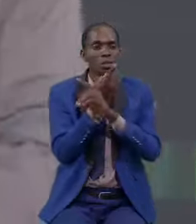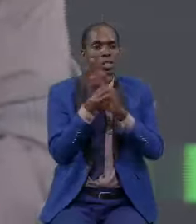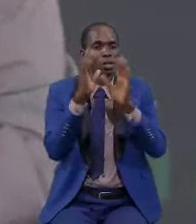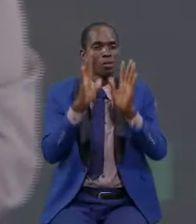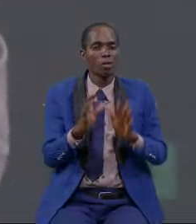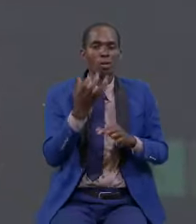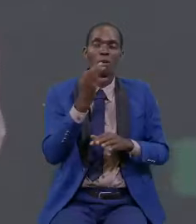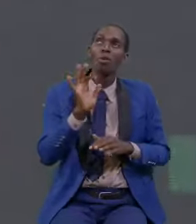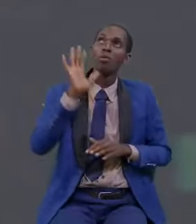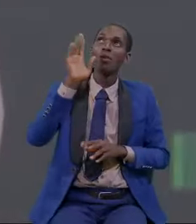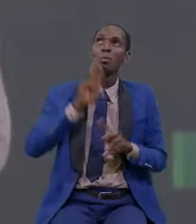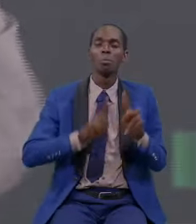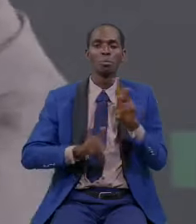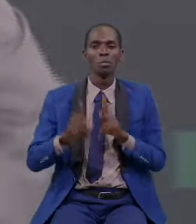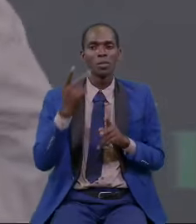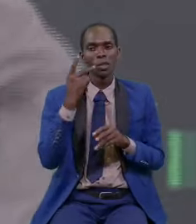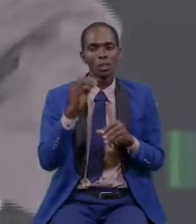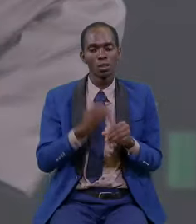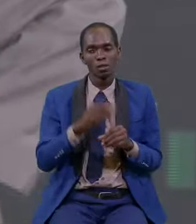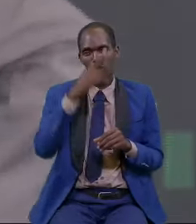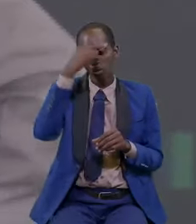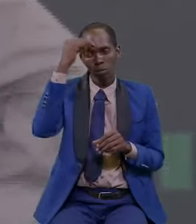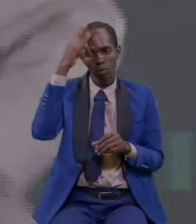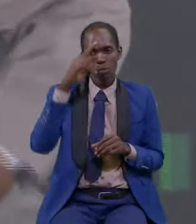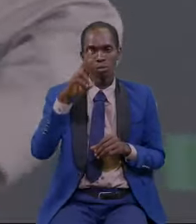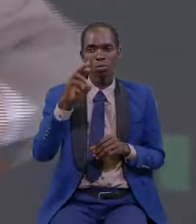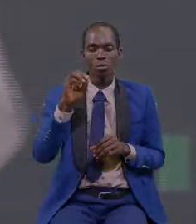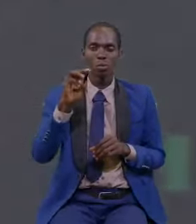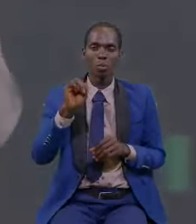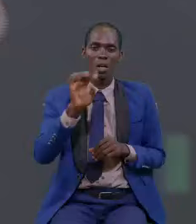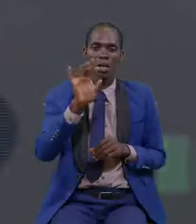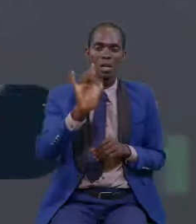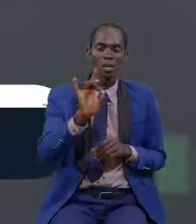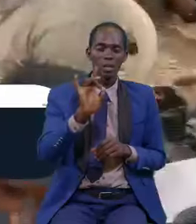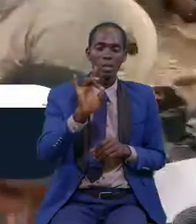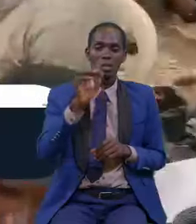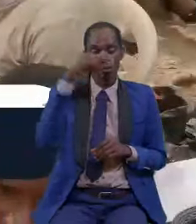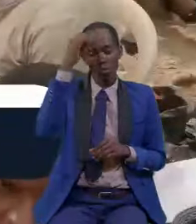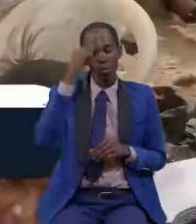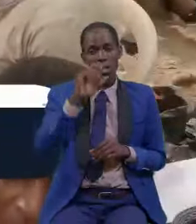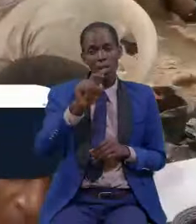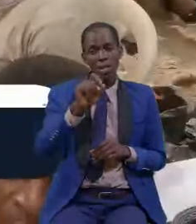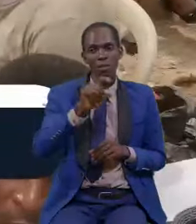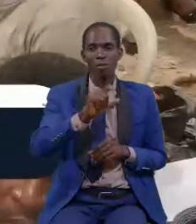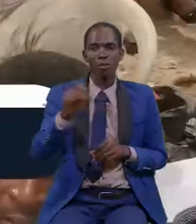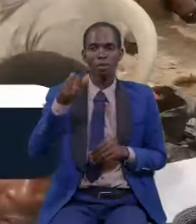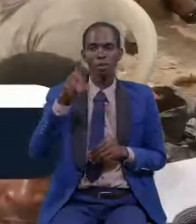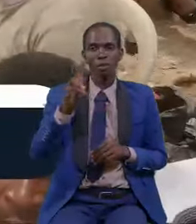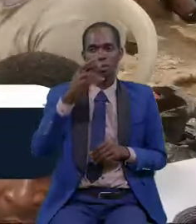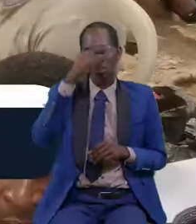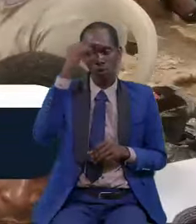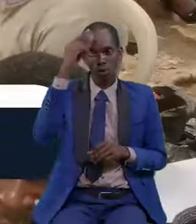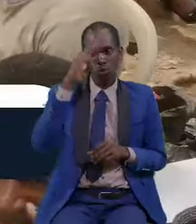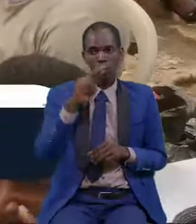chapter 11, reading from verse 26. Romans 11, verse 26. And so